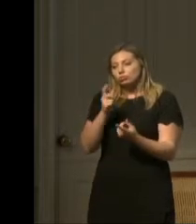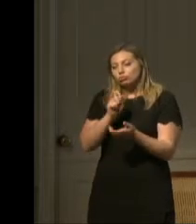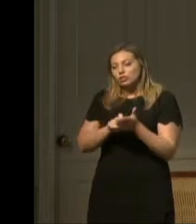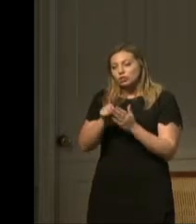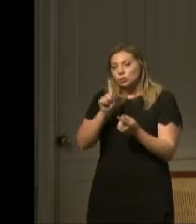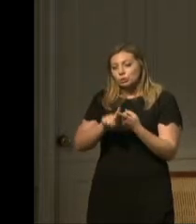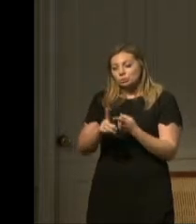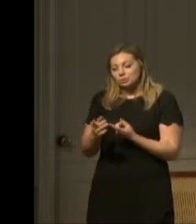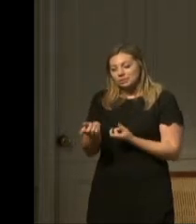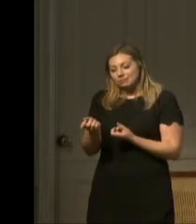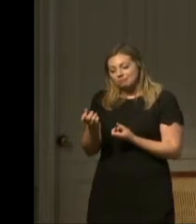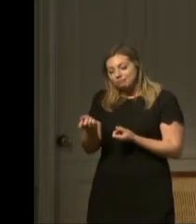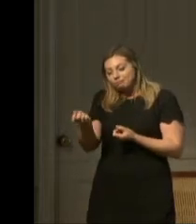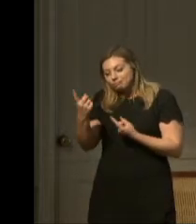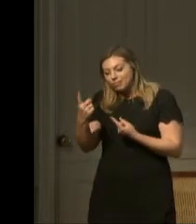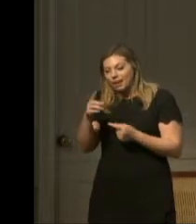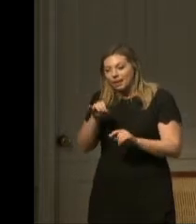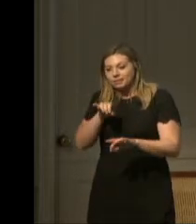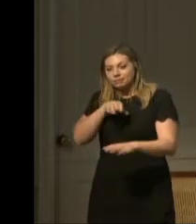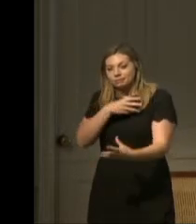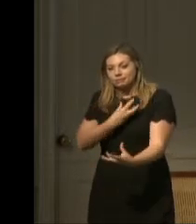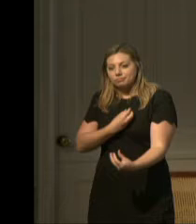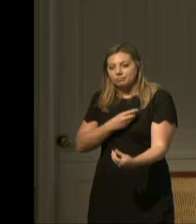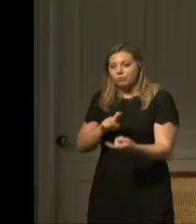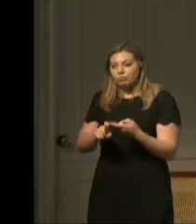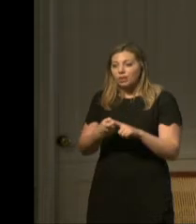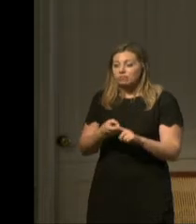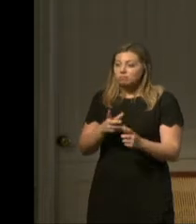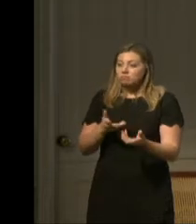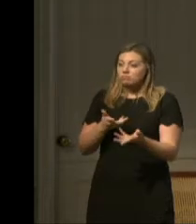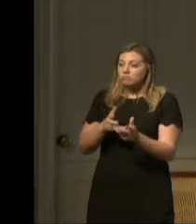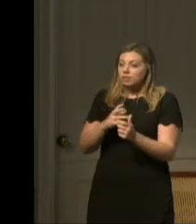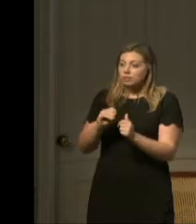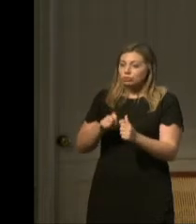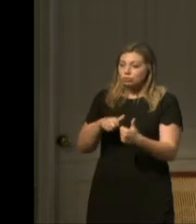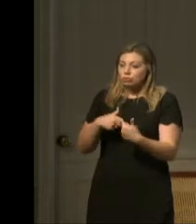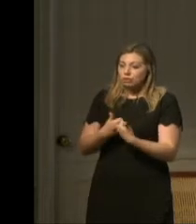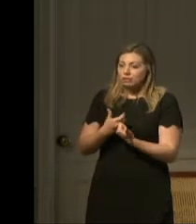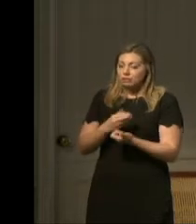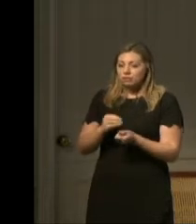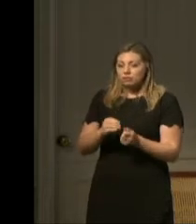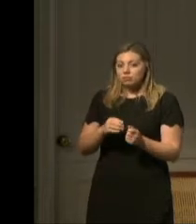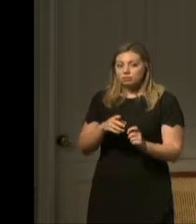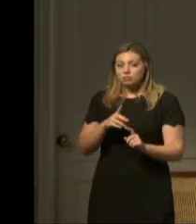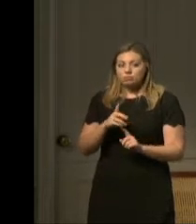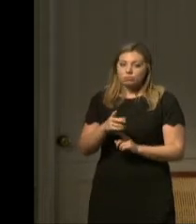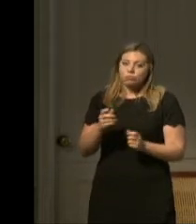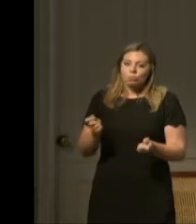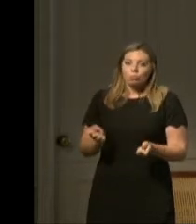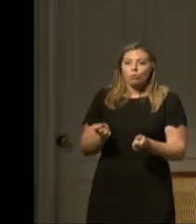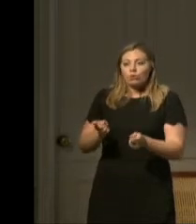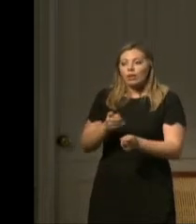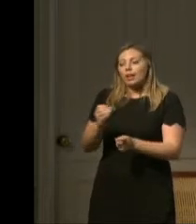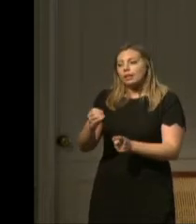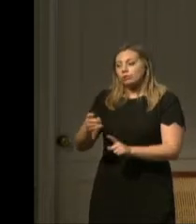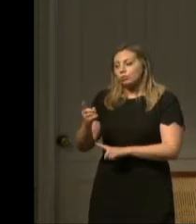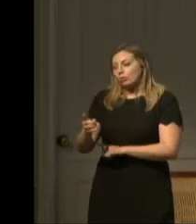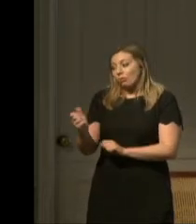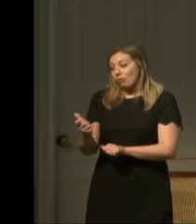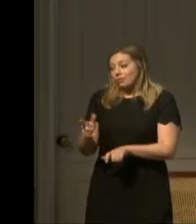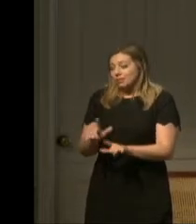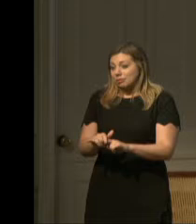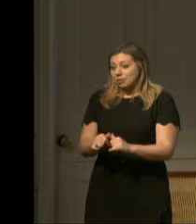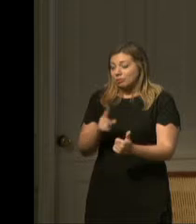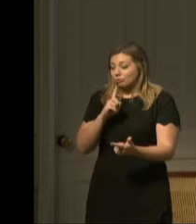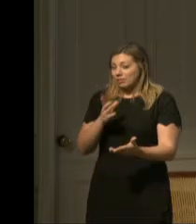and empathetic friend. They engage and they challenge and they provoke and they rebuke, all at the same time, so